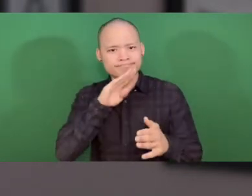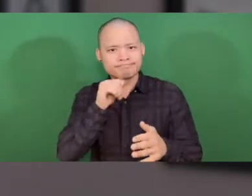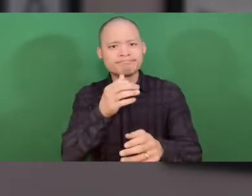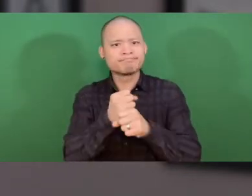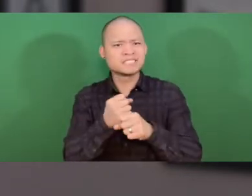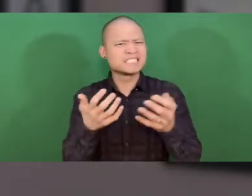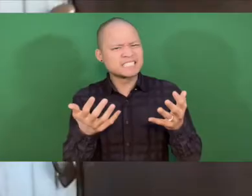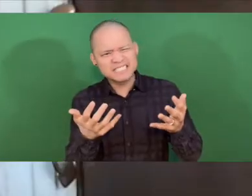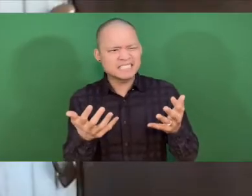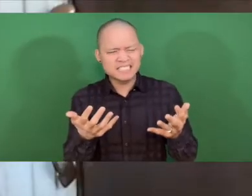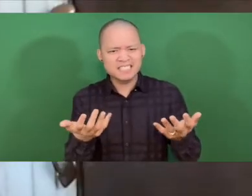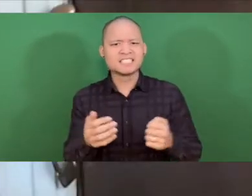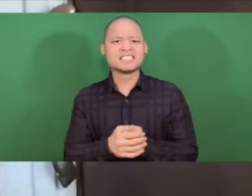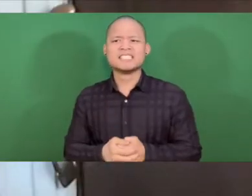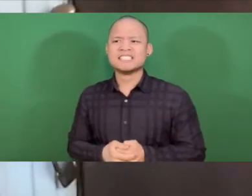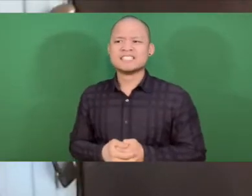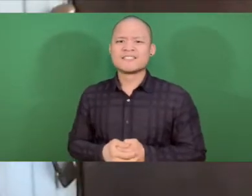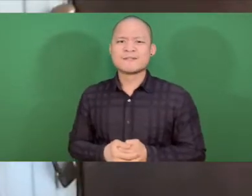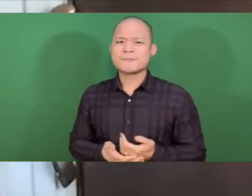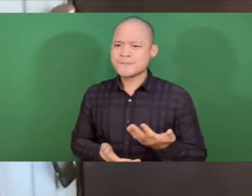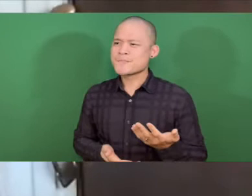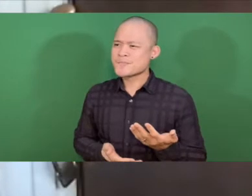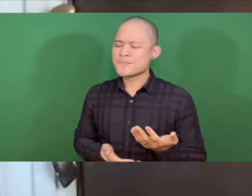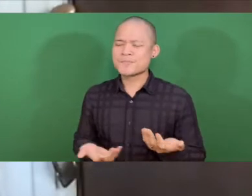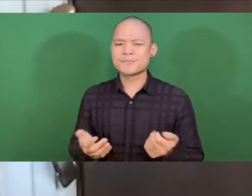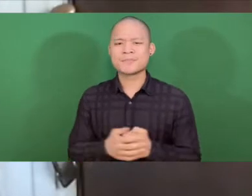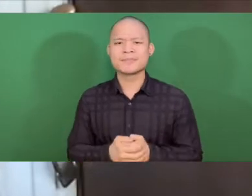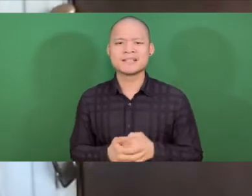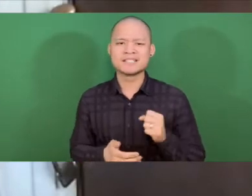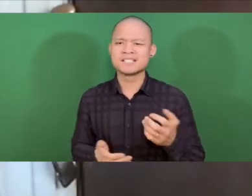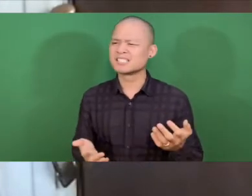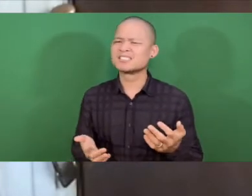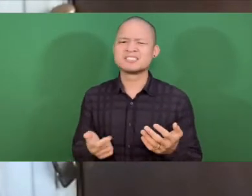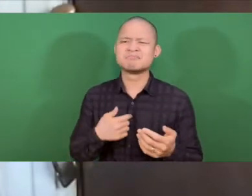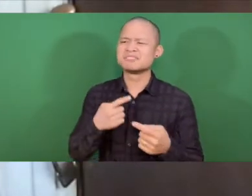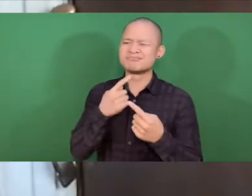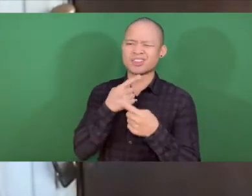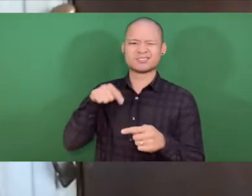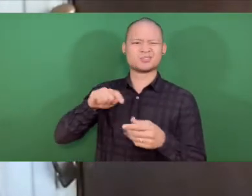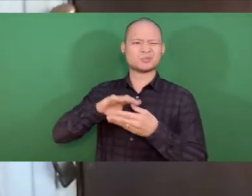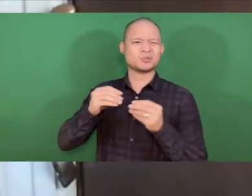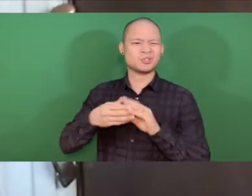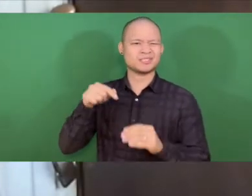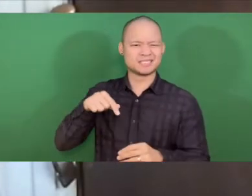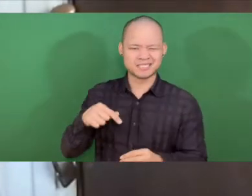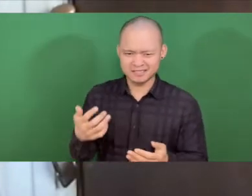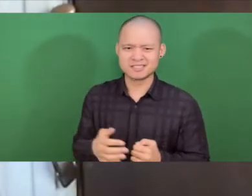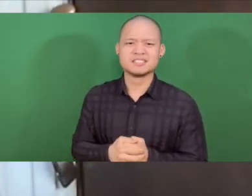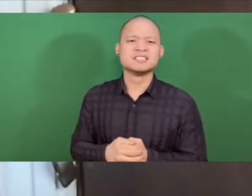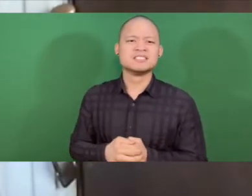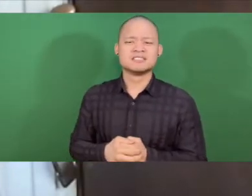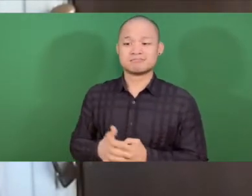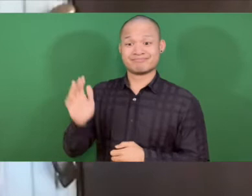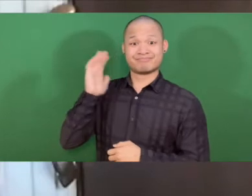you want to do. Yeah. Well, I tell a story sometimes. There were 3 of us, all